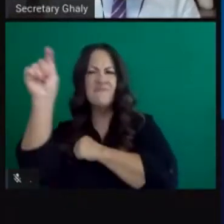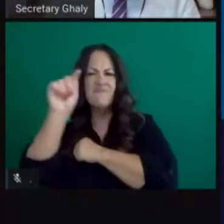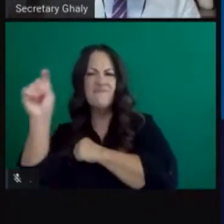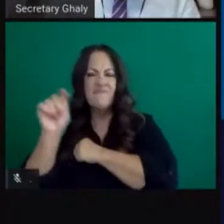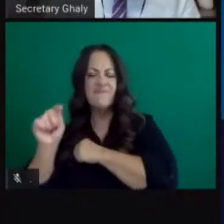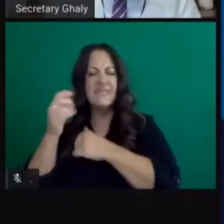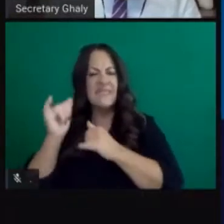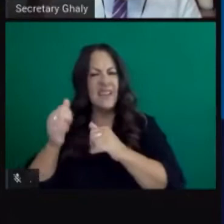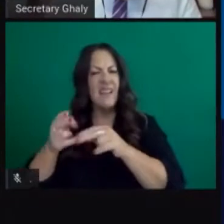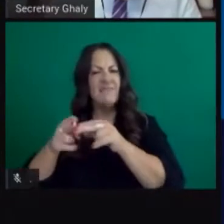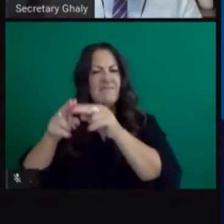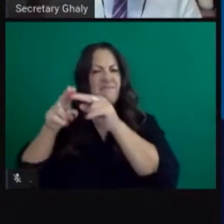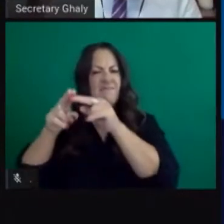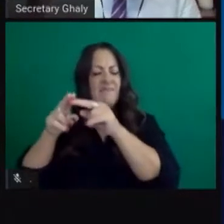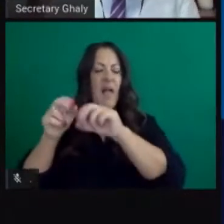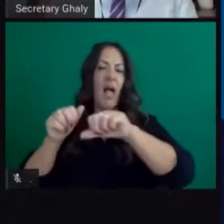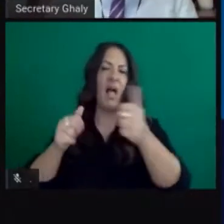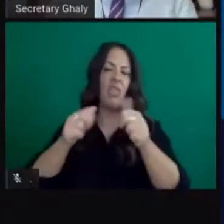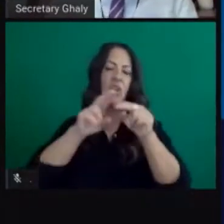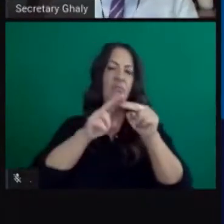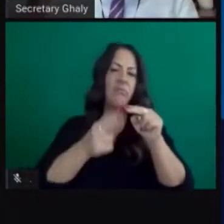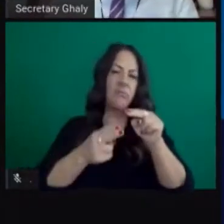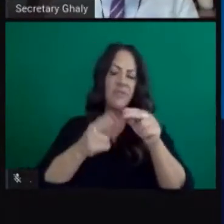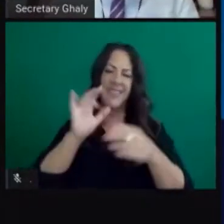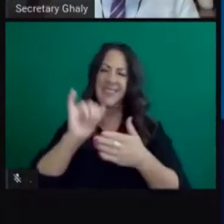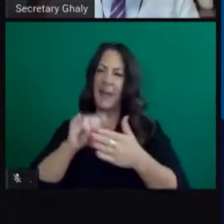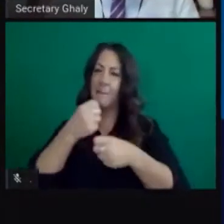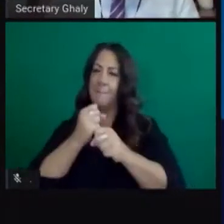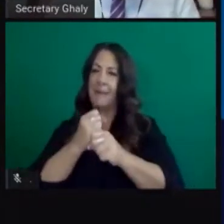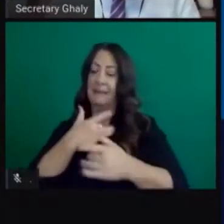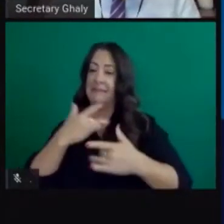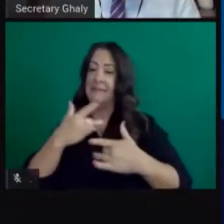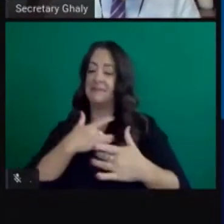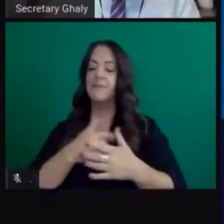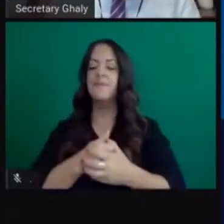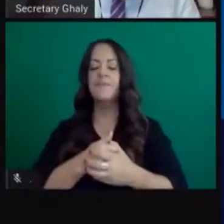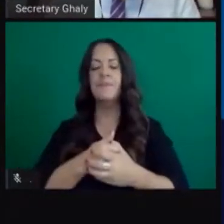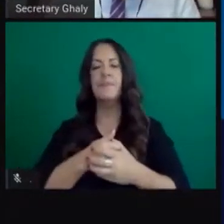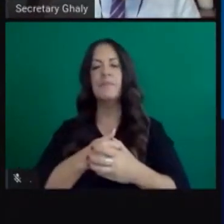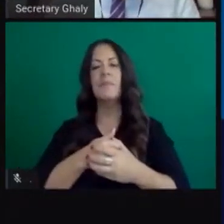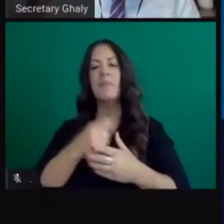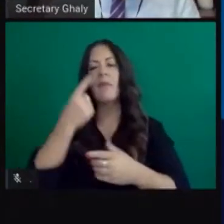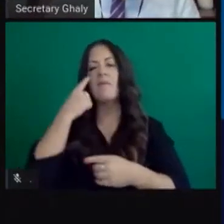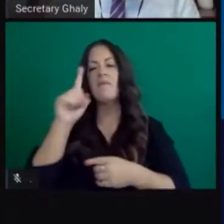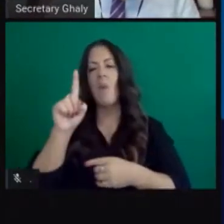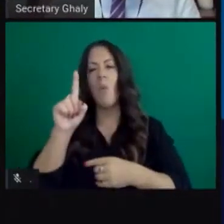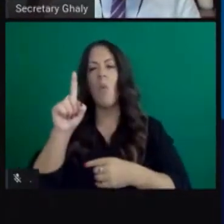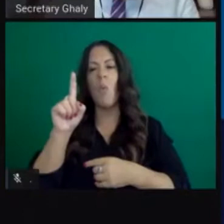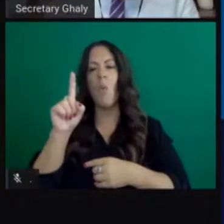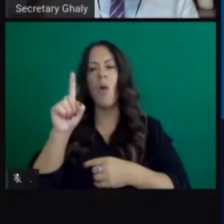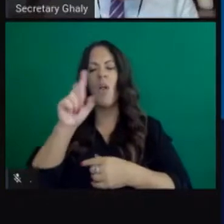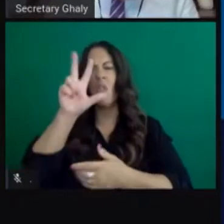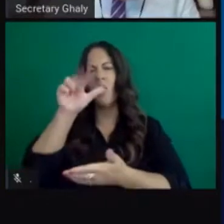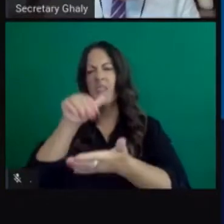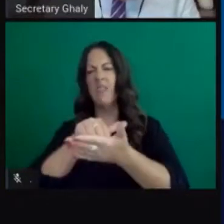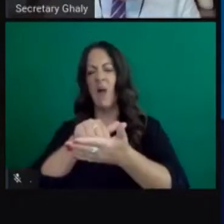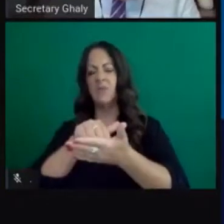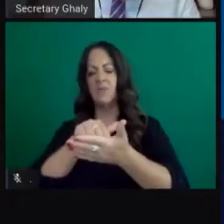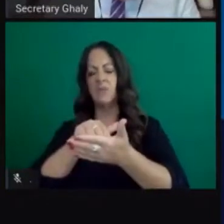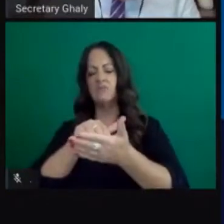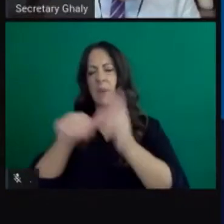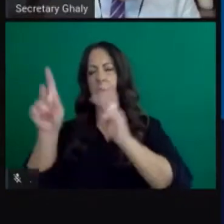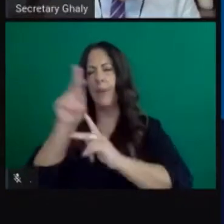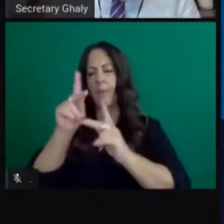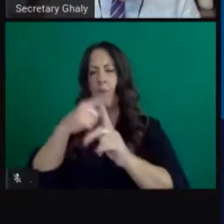that raises some concern. As you see, this 7-day average of just over 3,000 cases still reminds us that